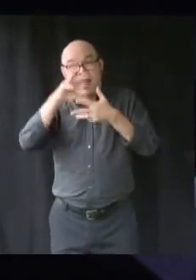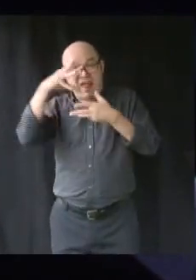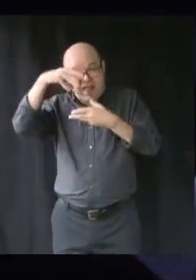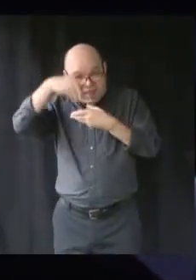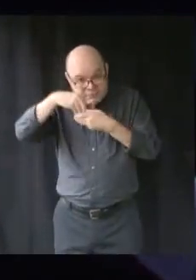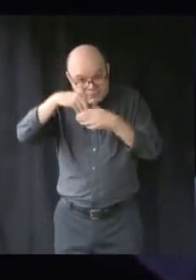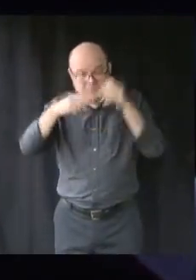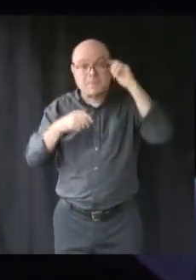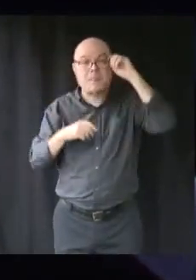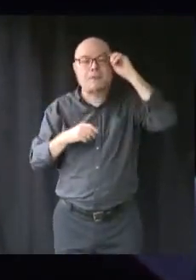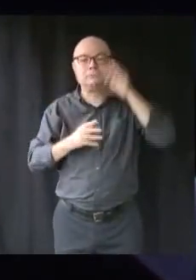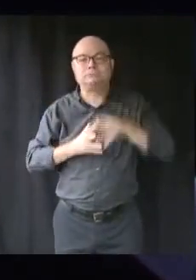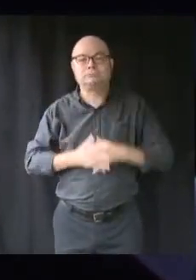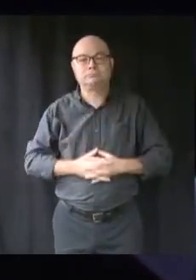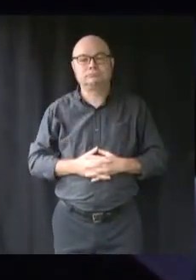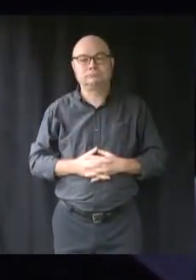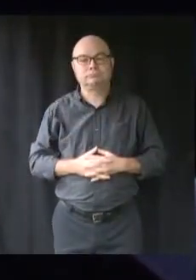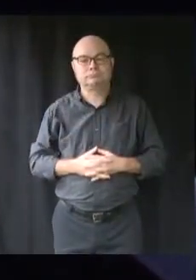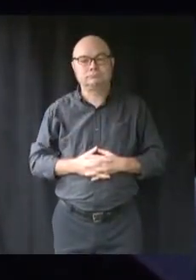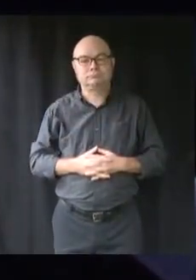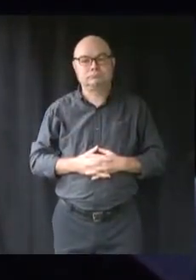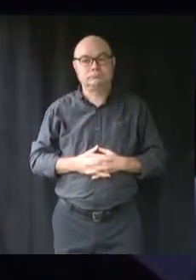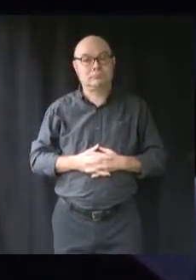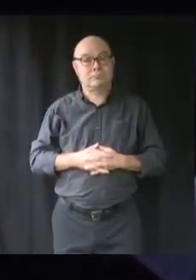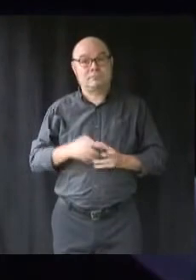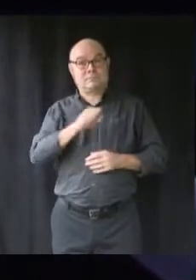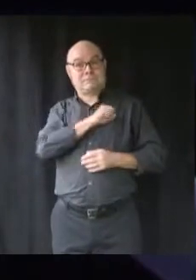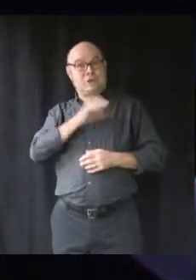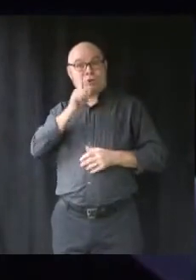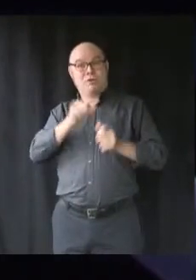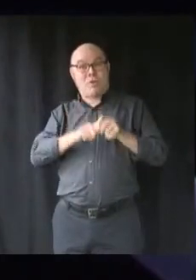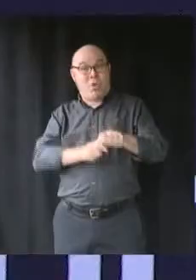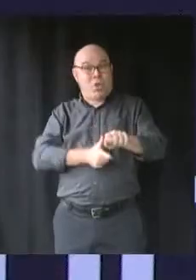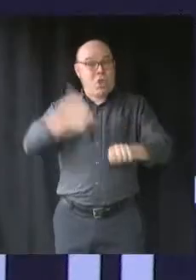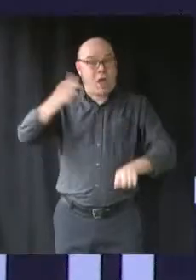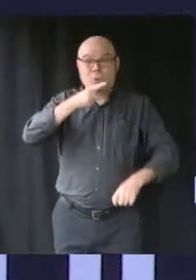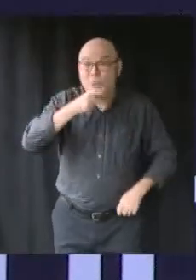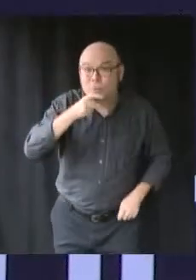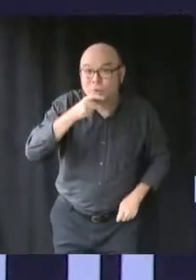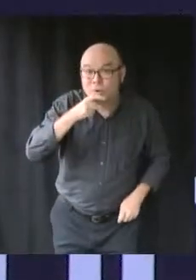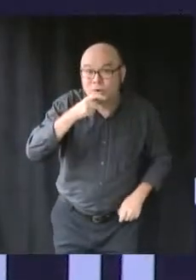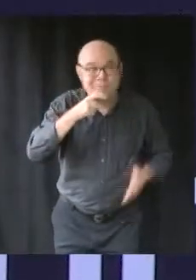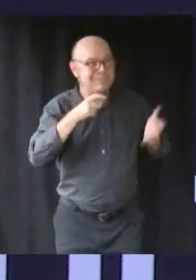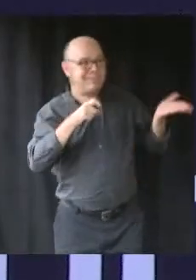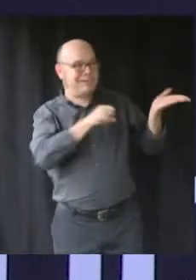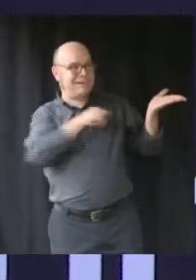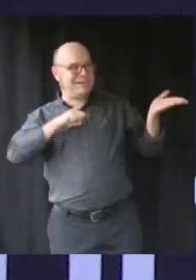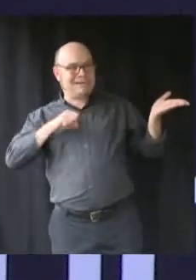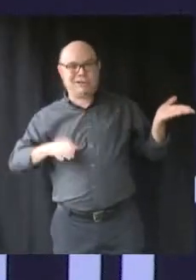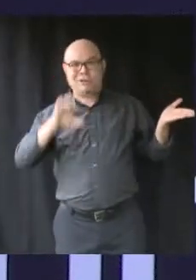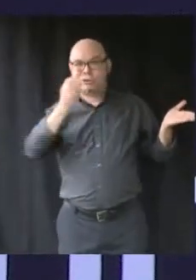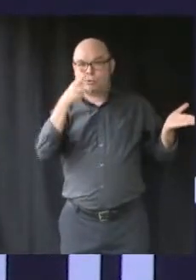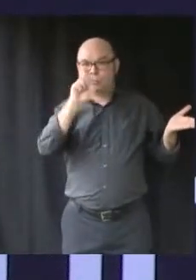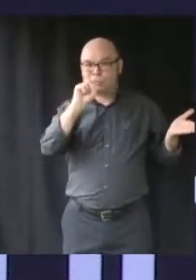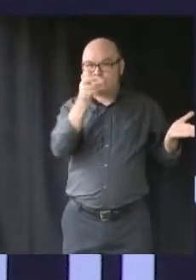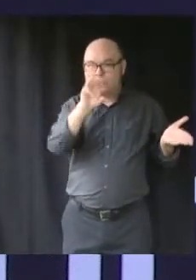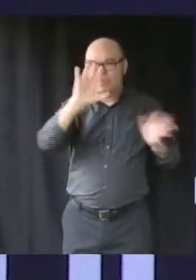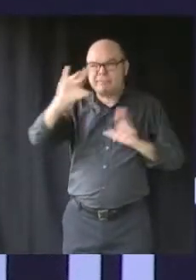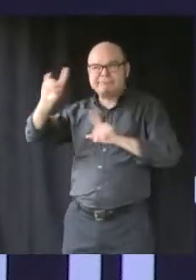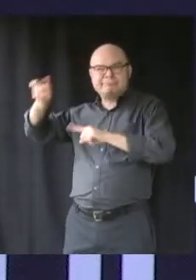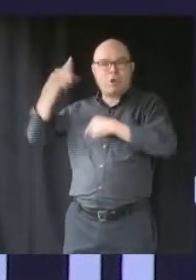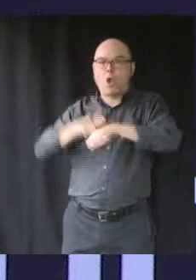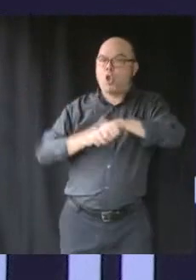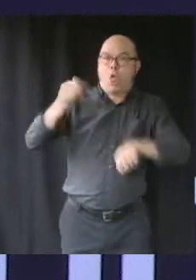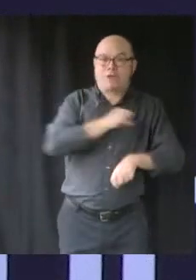longest-serving senator and my mentor, Senator Christopher Dodd. And prior to his long service in the Congress, Chris